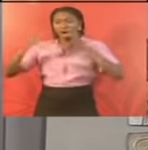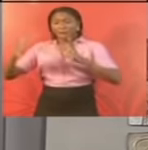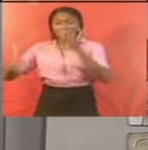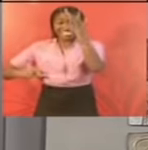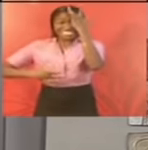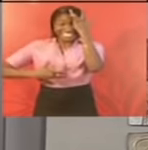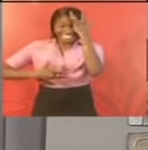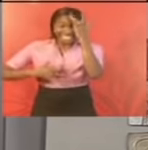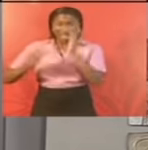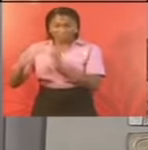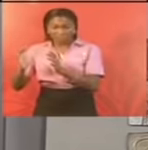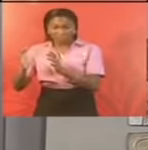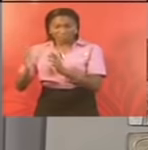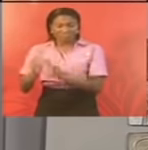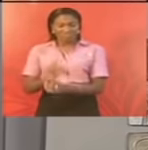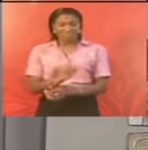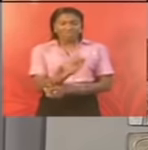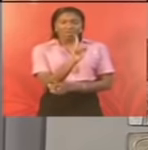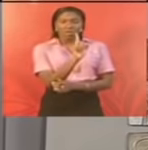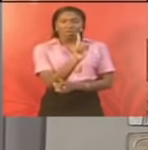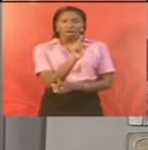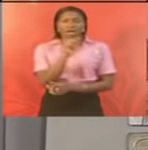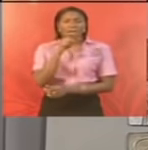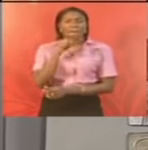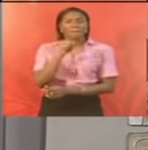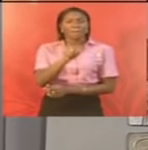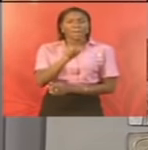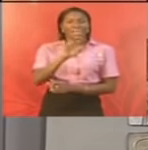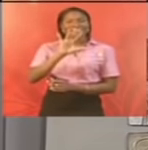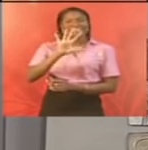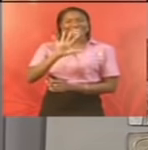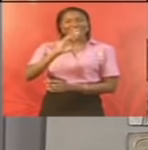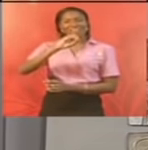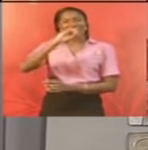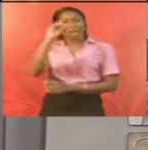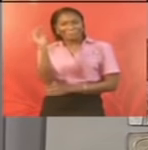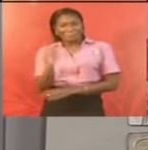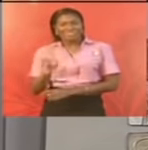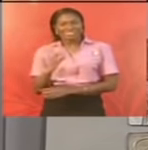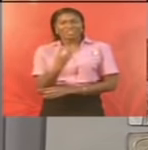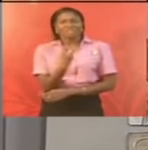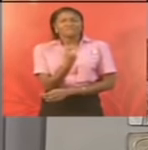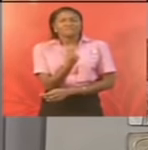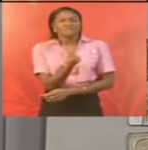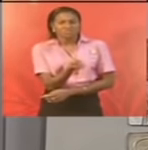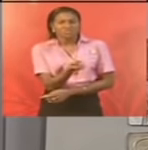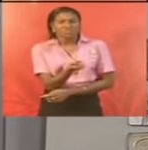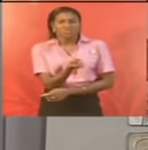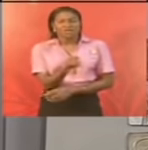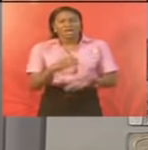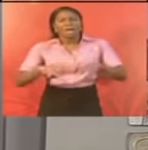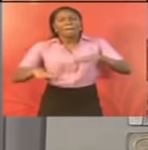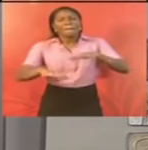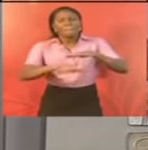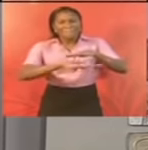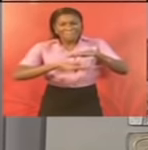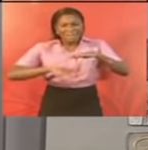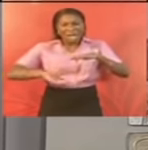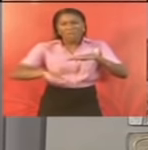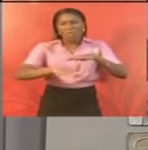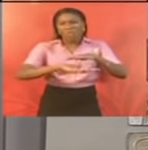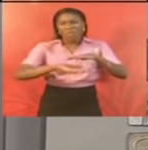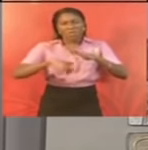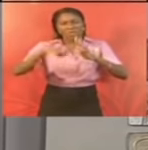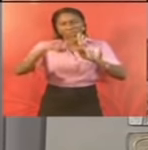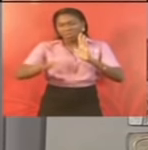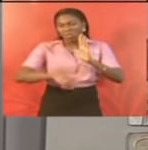1.5, which is actually below, I believe, global levels, Dr. Hines? At present, yeah. yes. So we are below global levels with